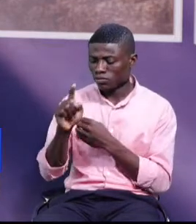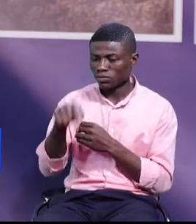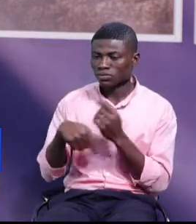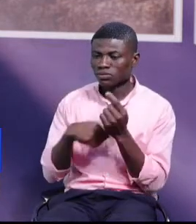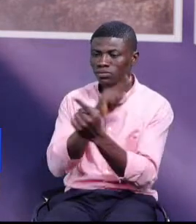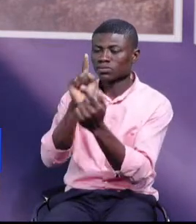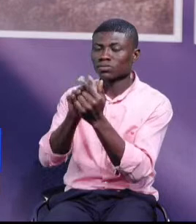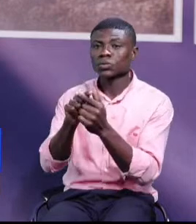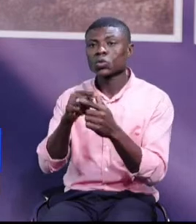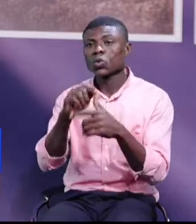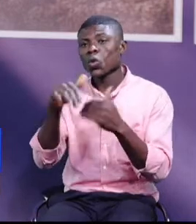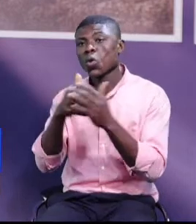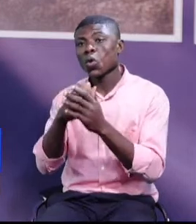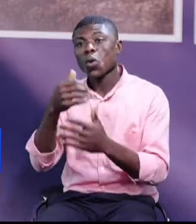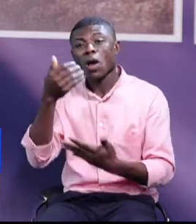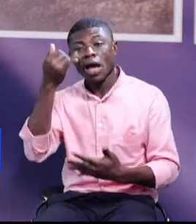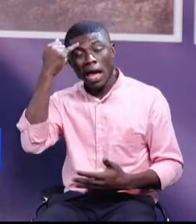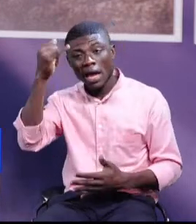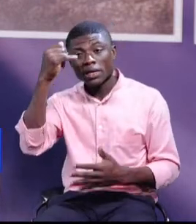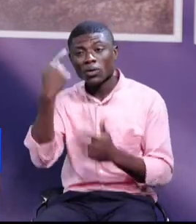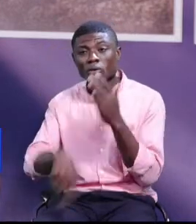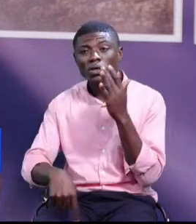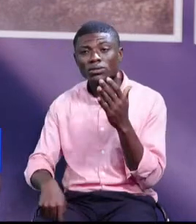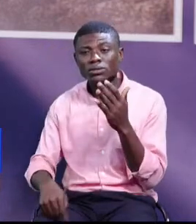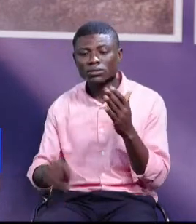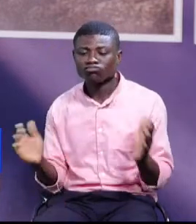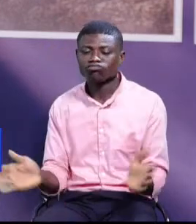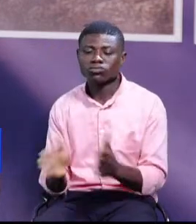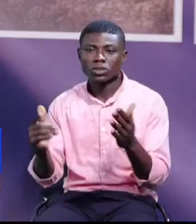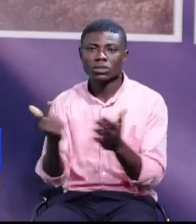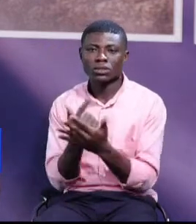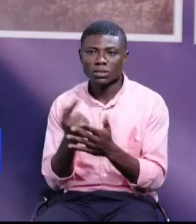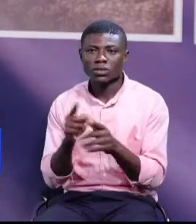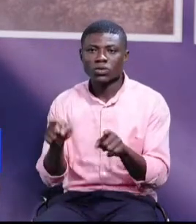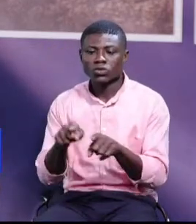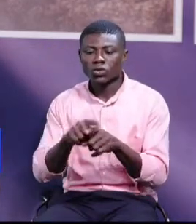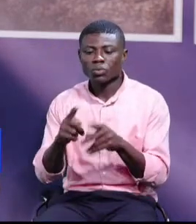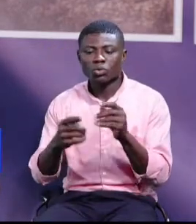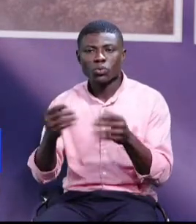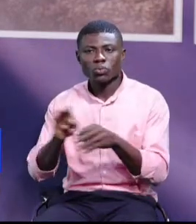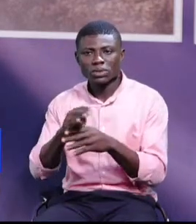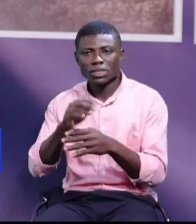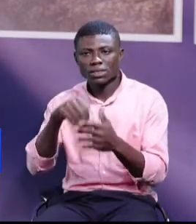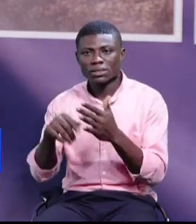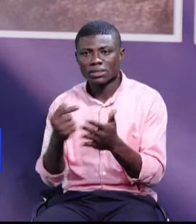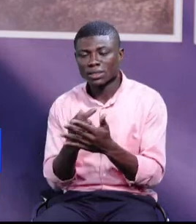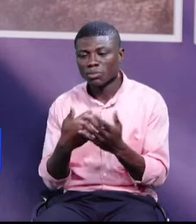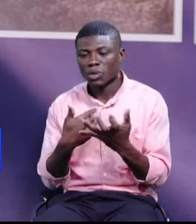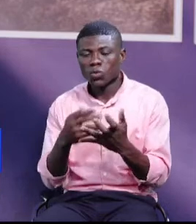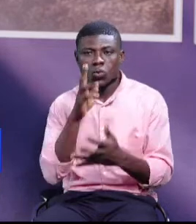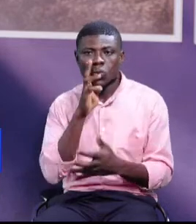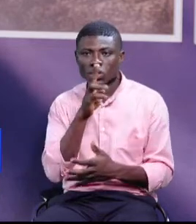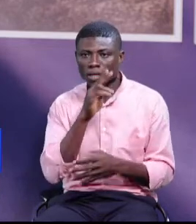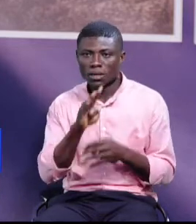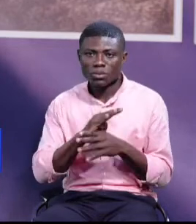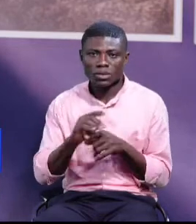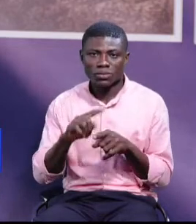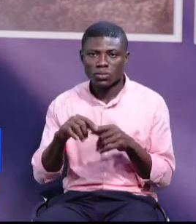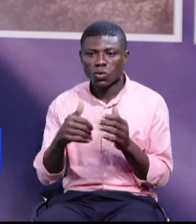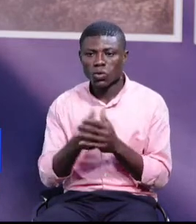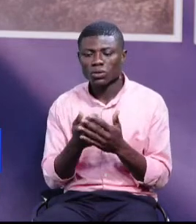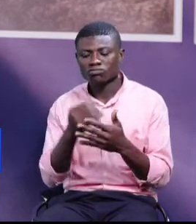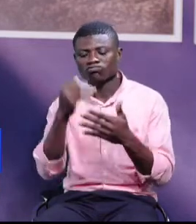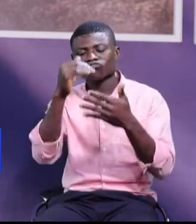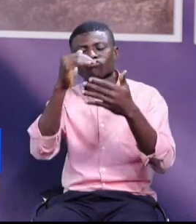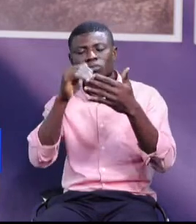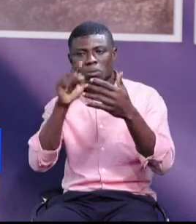work, because the whole idea is promoting Ghana and promoting investment. Someone can walk in and, okay, I want to go into hospitality business. Then, okay, these are all the institutions.